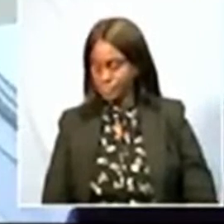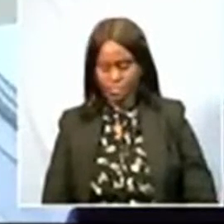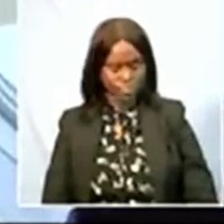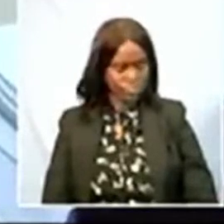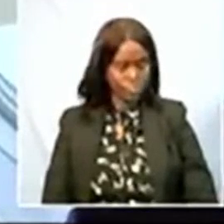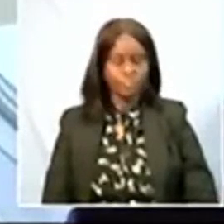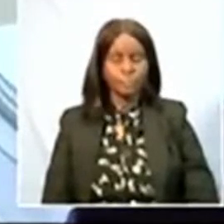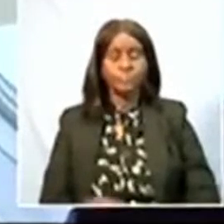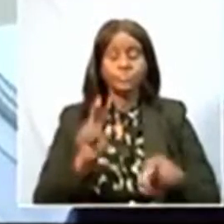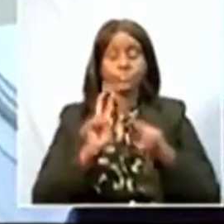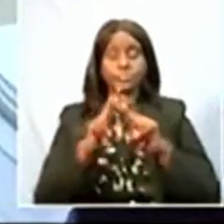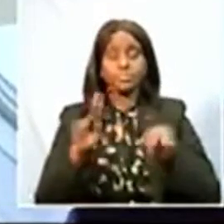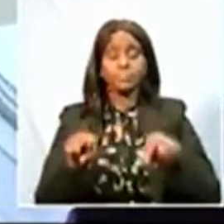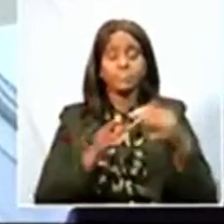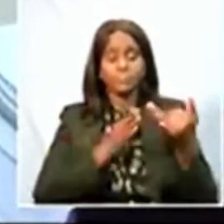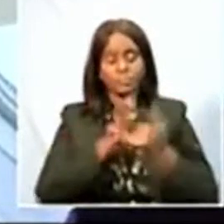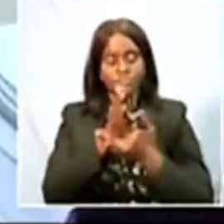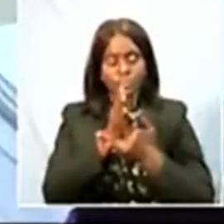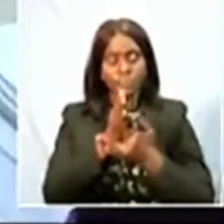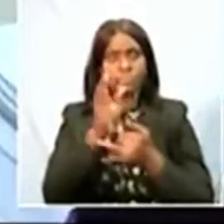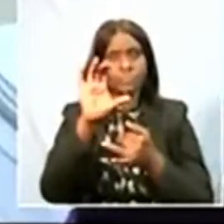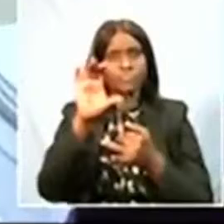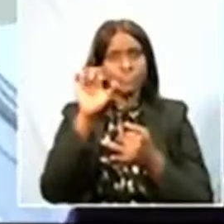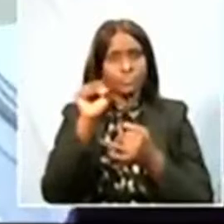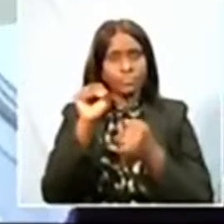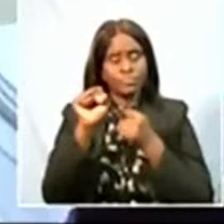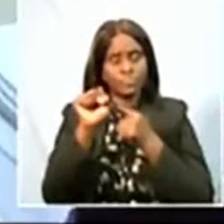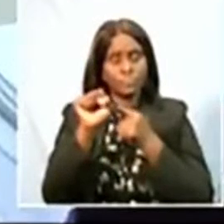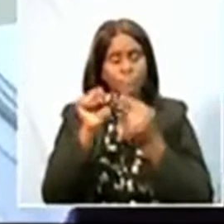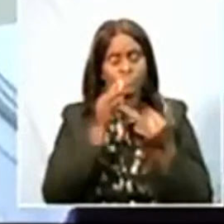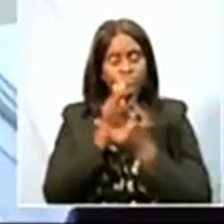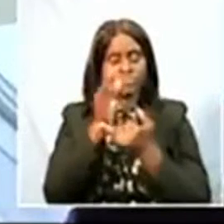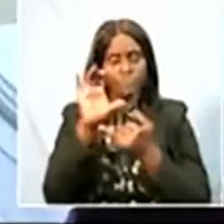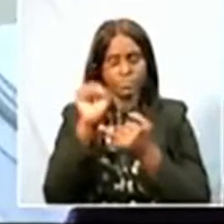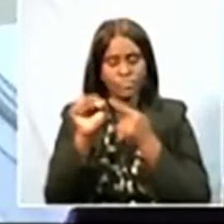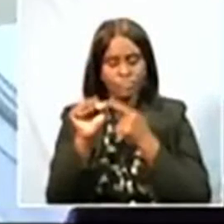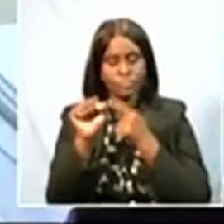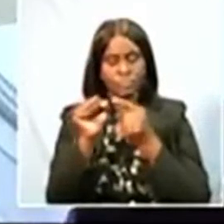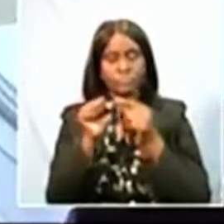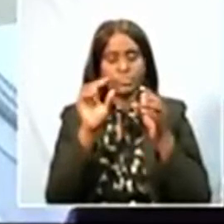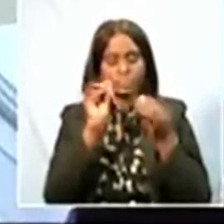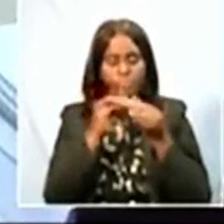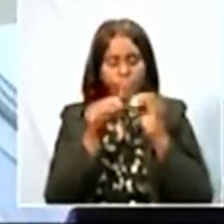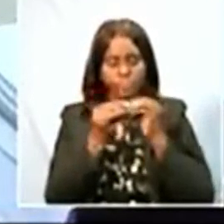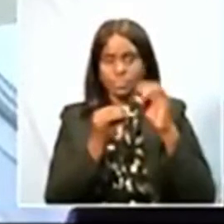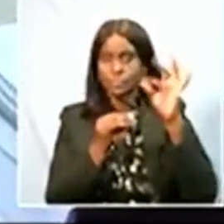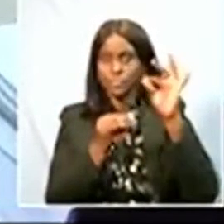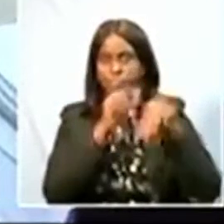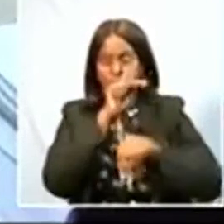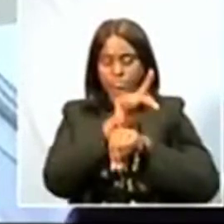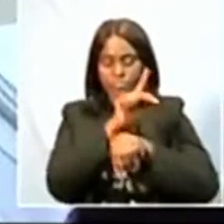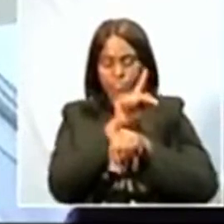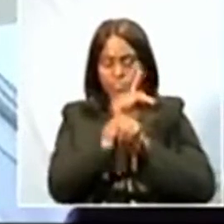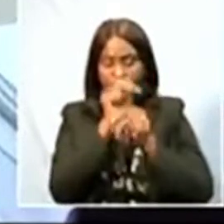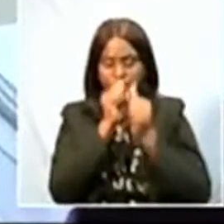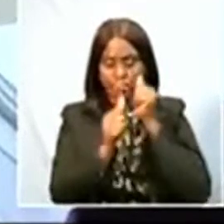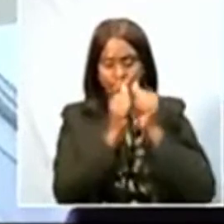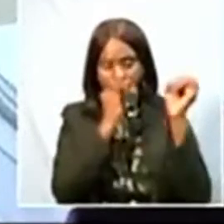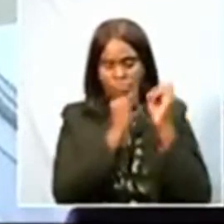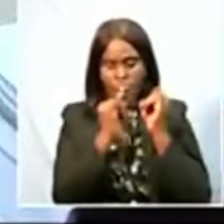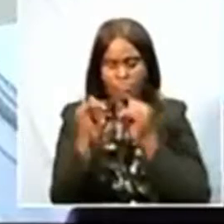Chair, through the CS, the 9 projects which were